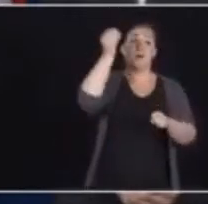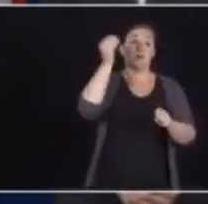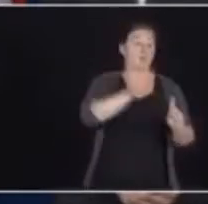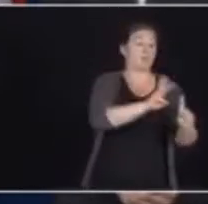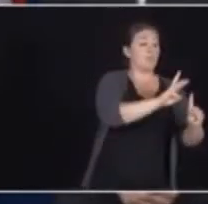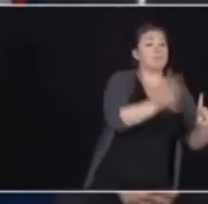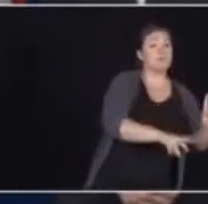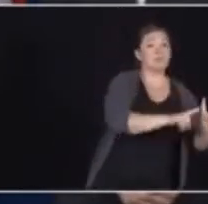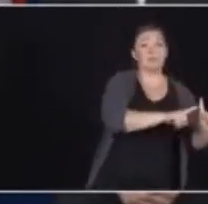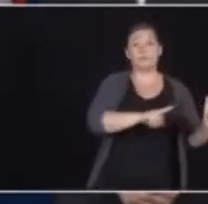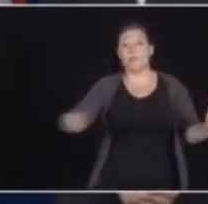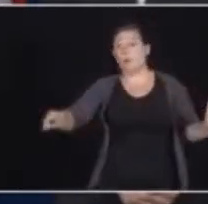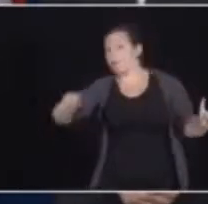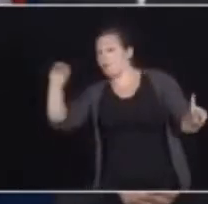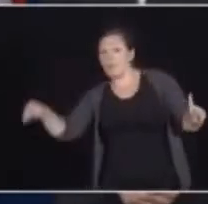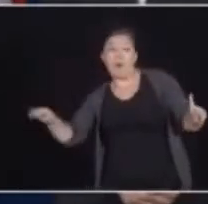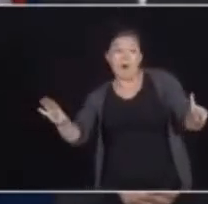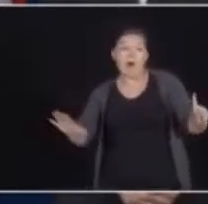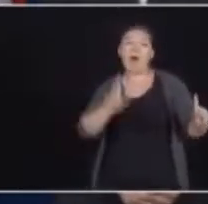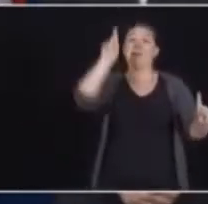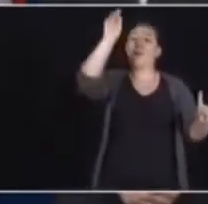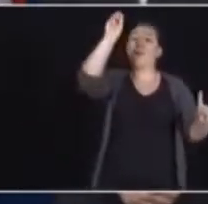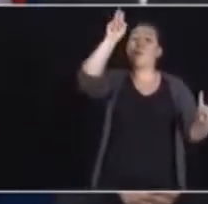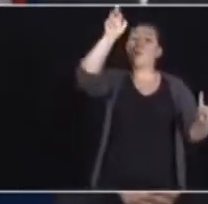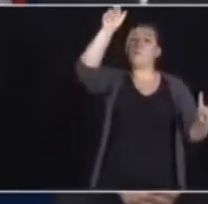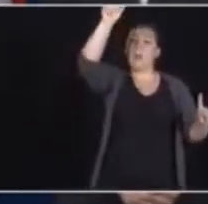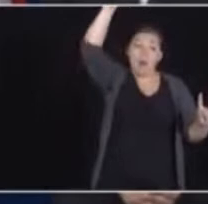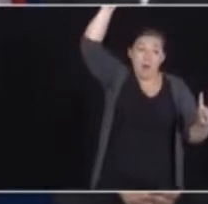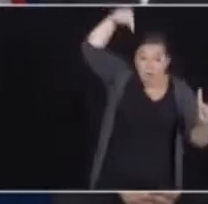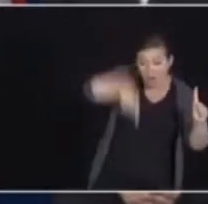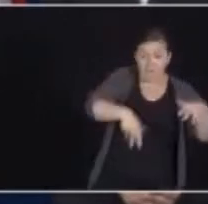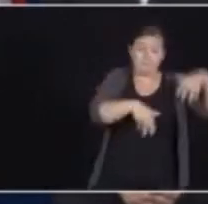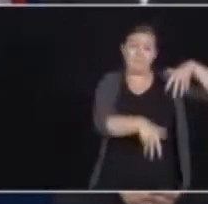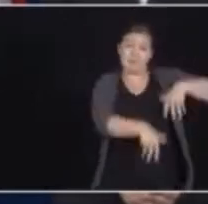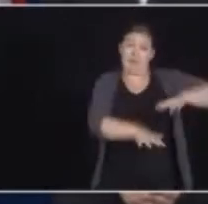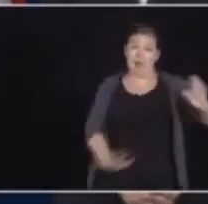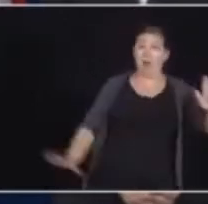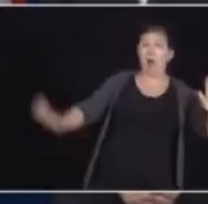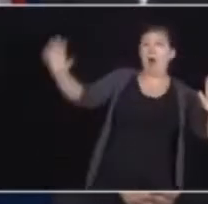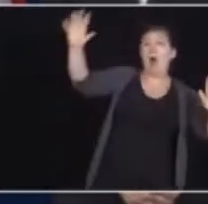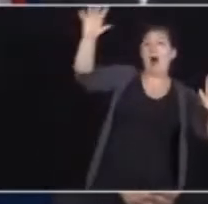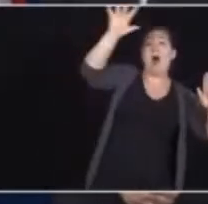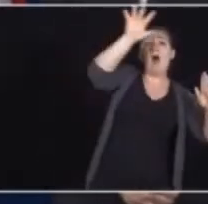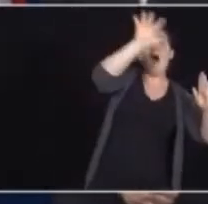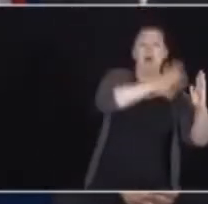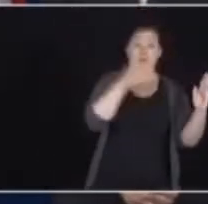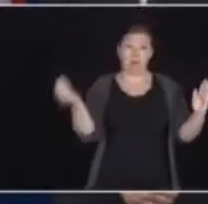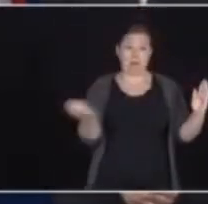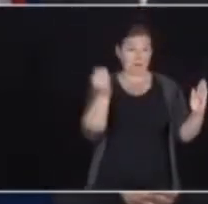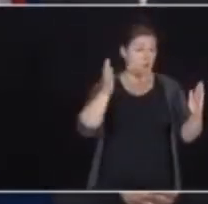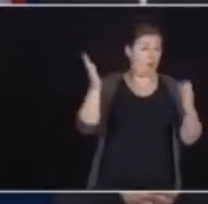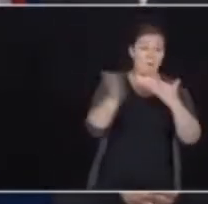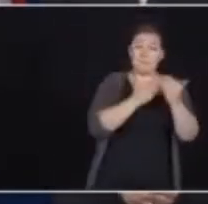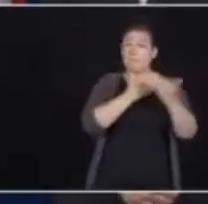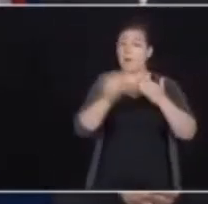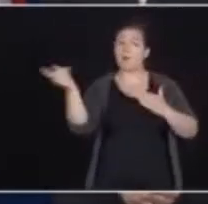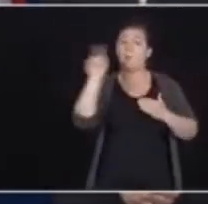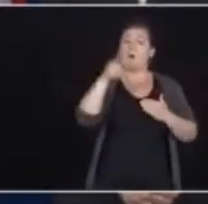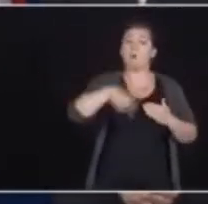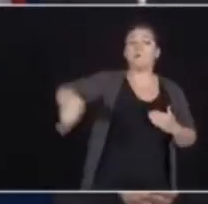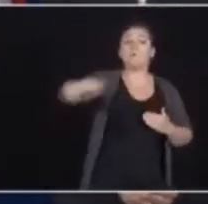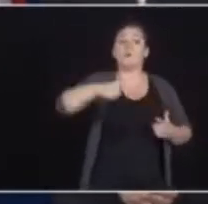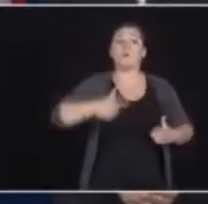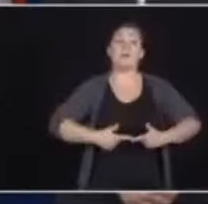Ottawa, from Kenora to Niagara, and everywhere in between. No matter where you live, you and your loved ones should have access